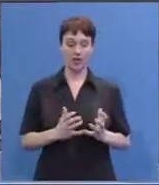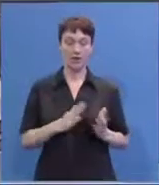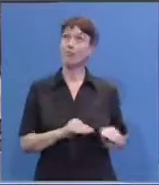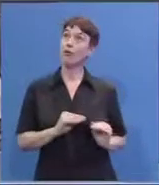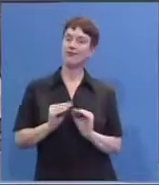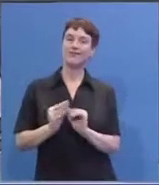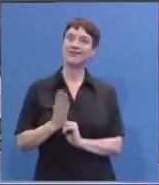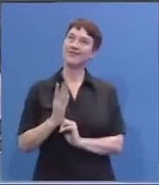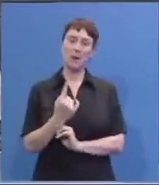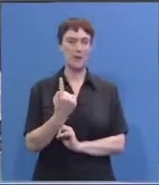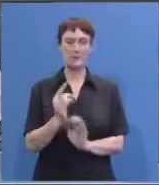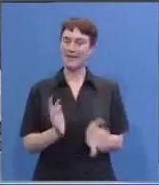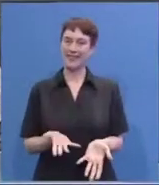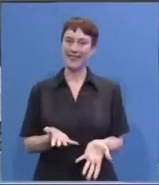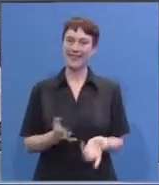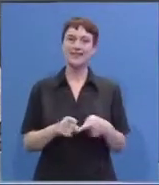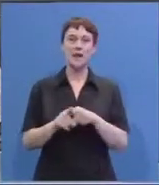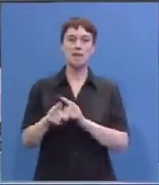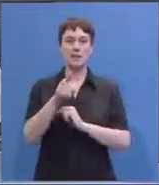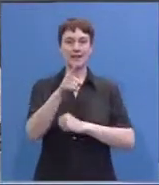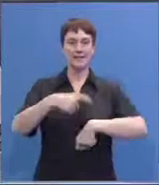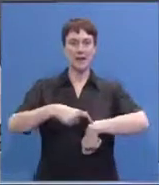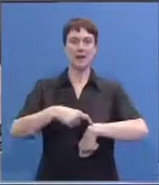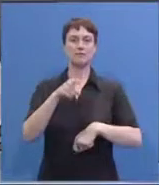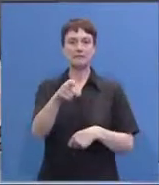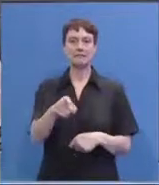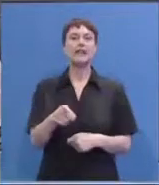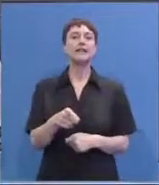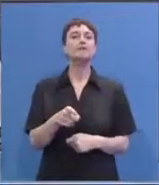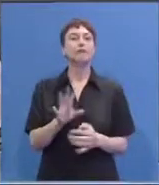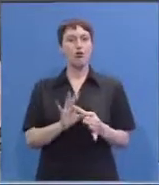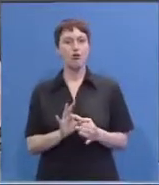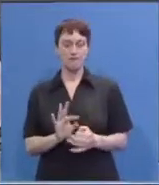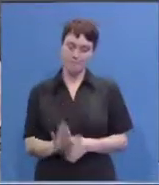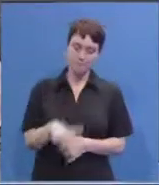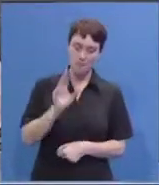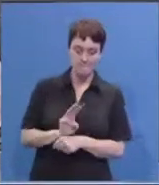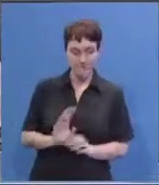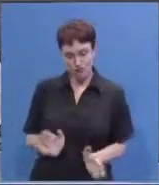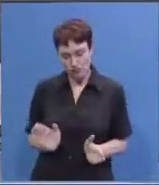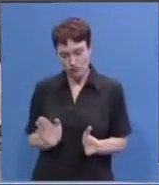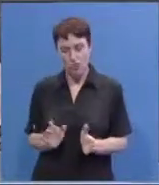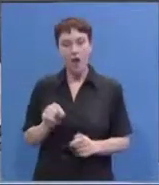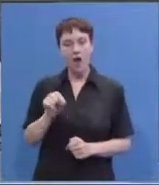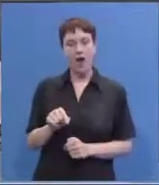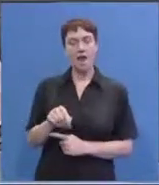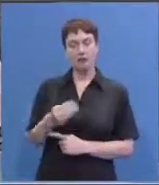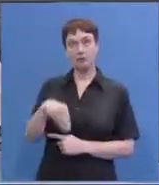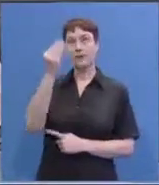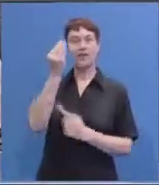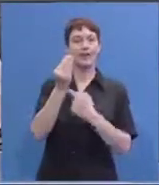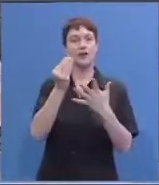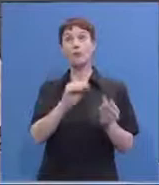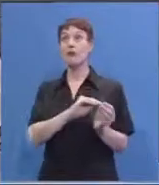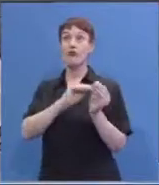existence. Just as the womb of the mother, when a child leaves the womb of the mother, there's great amount of grief from the child's perspective. There's crying,